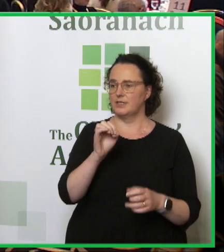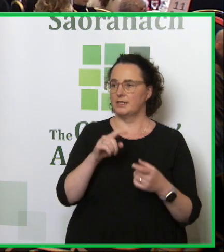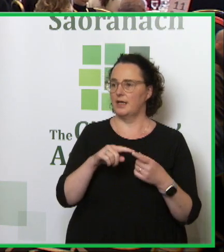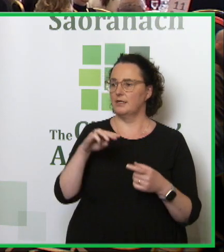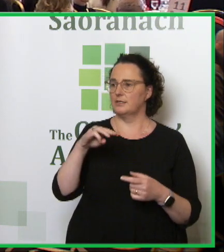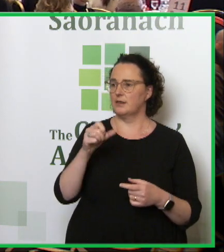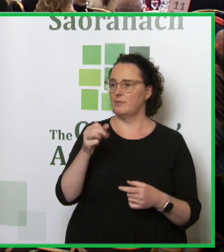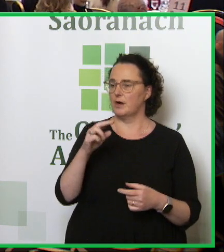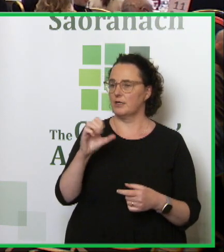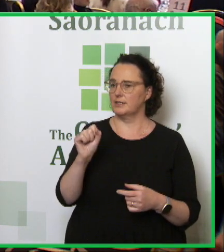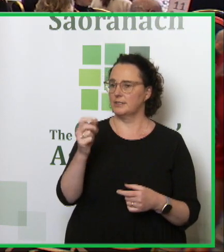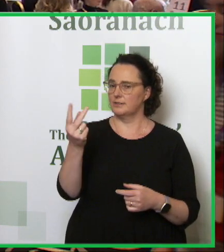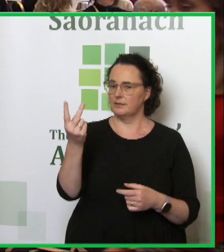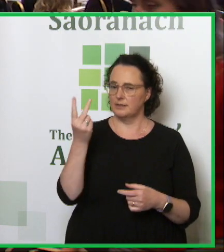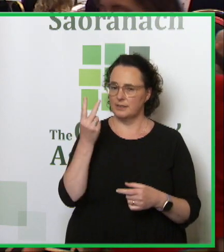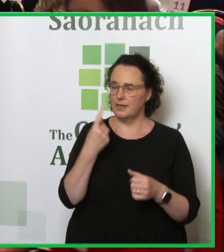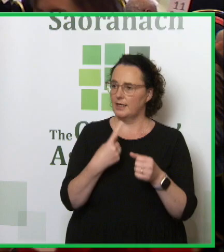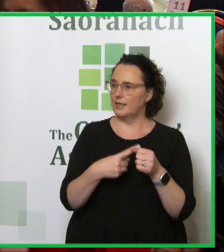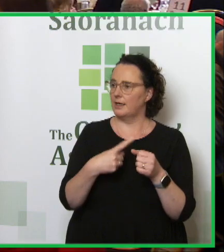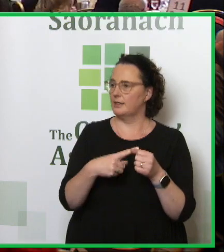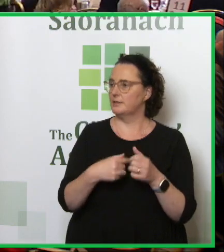Jesse and Marcus, if we can get you again, please. Sorry.